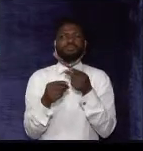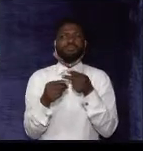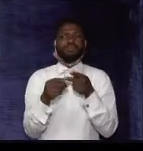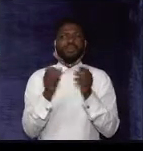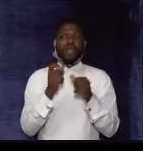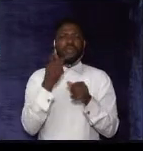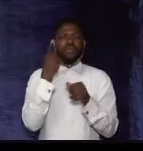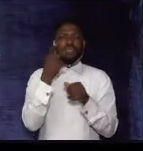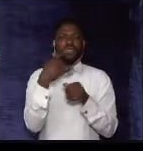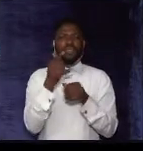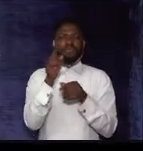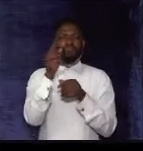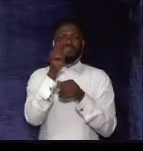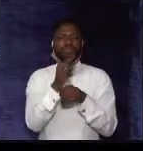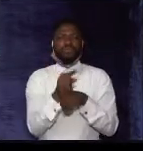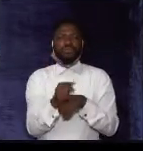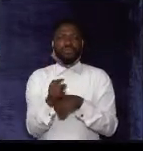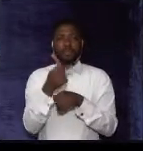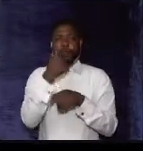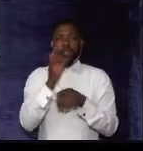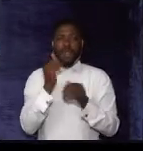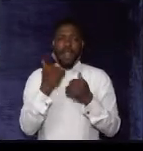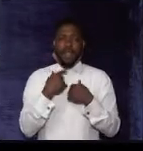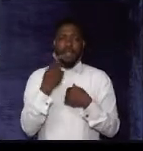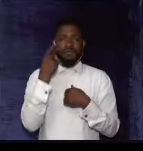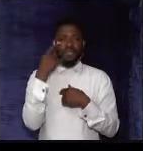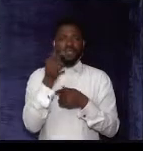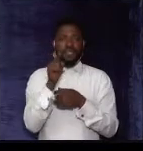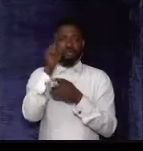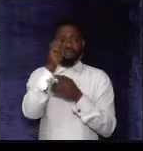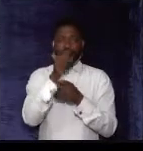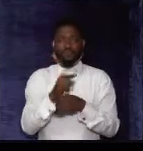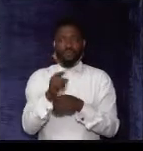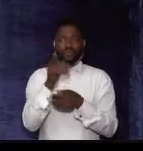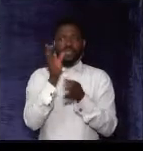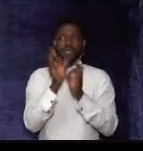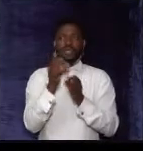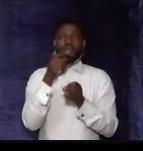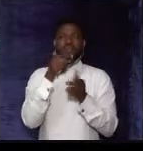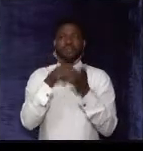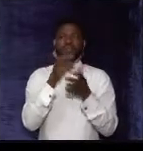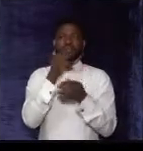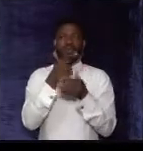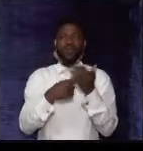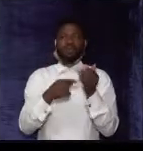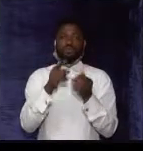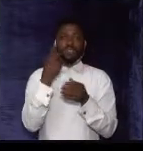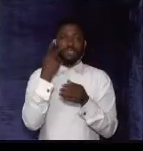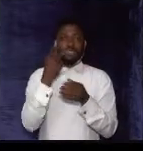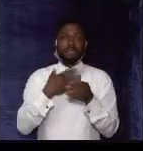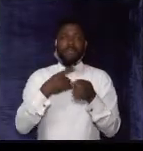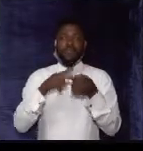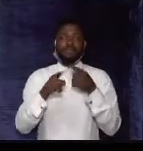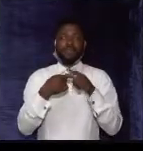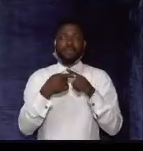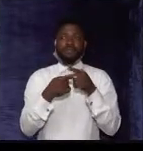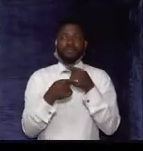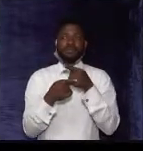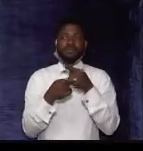relationship? Can you see the U? Because I have seen the U. If this is what you are saying, my